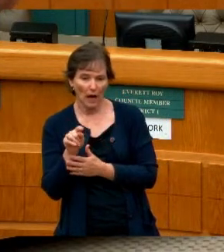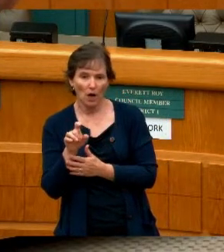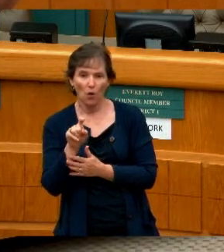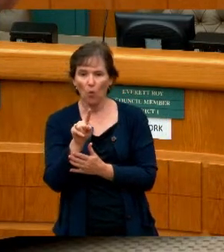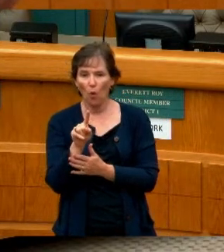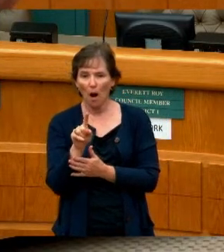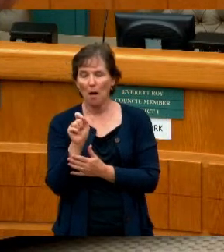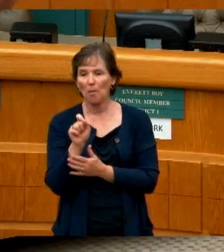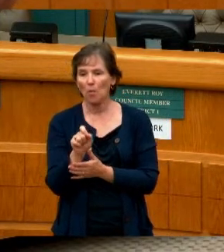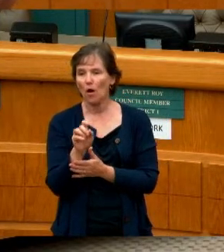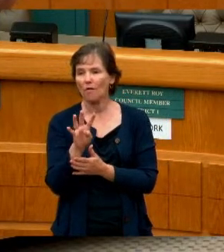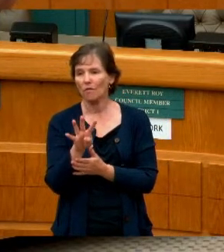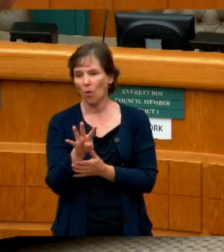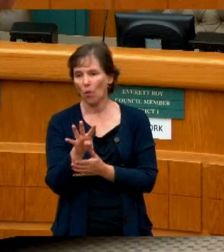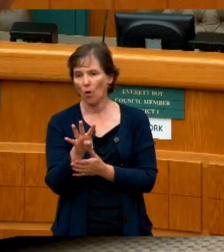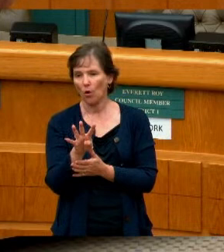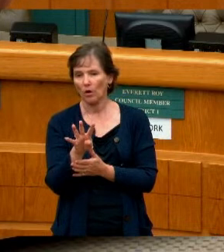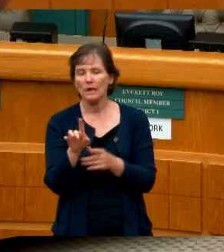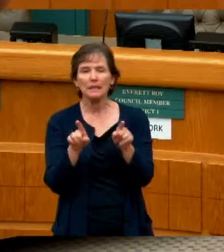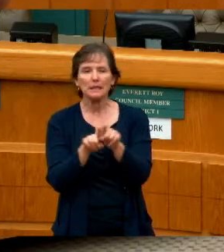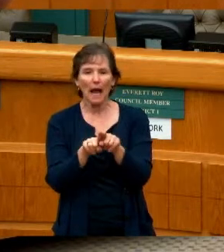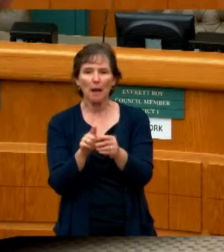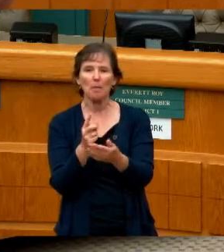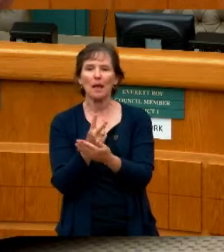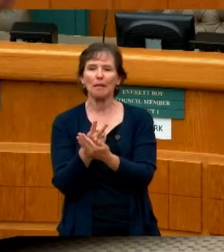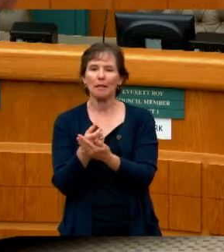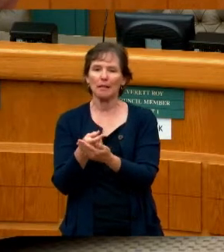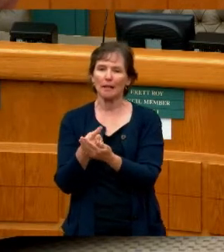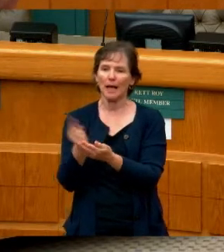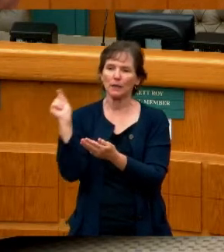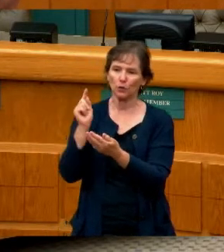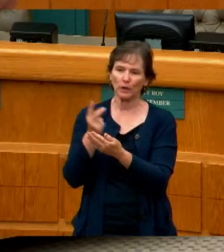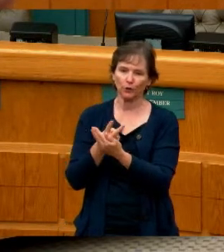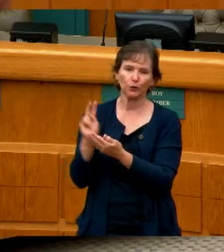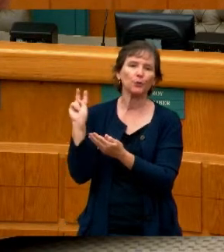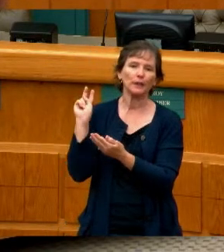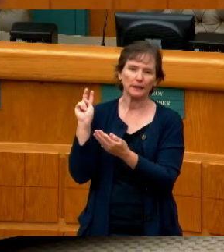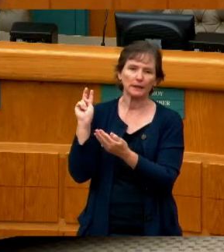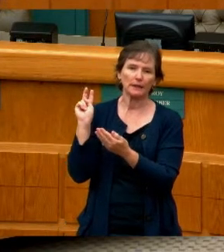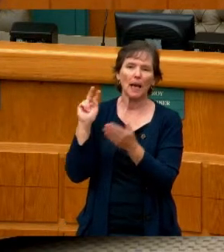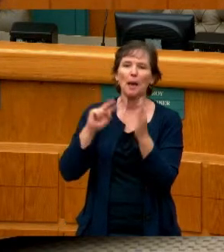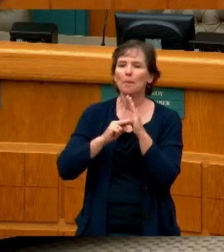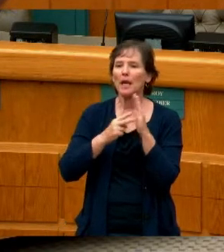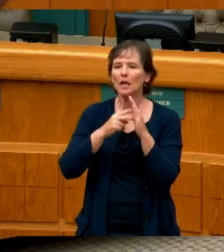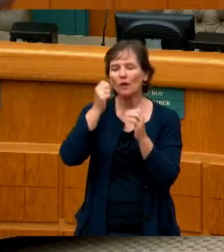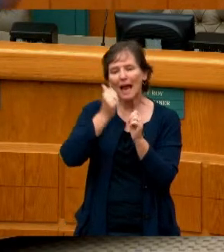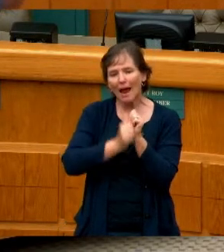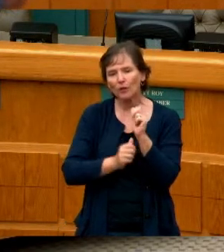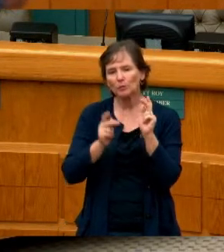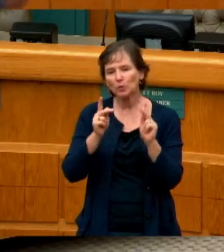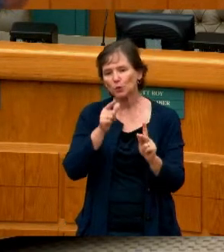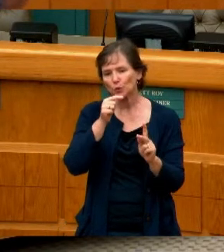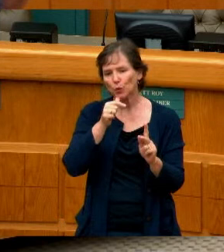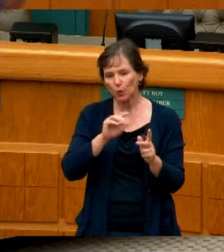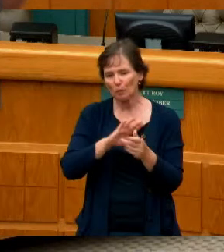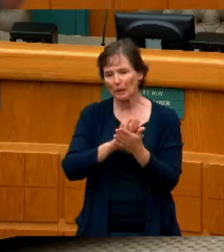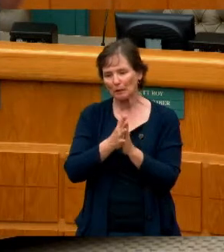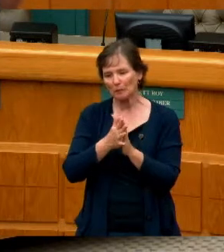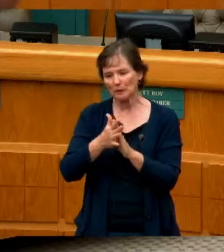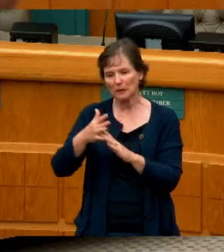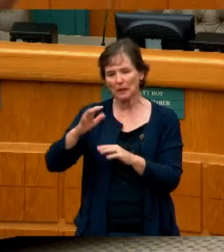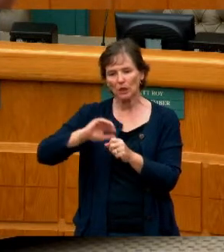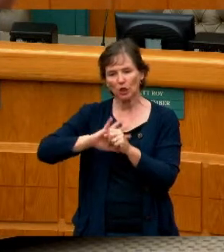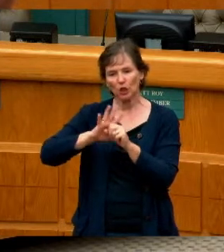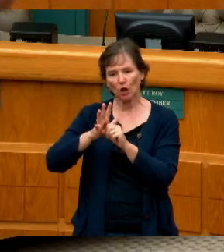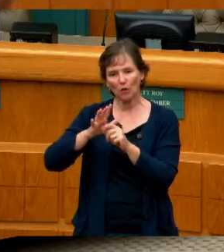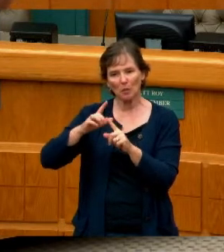but what's the transmission rate? The transmission rate right now is 1.4. So last week it was